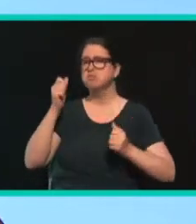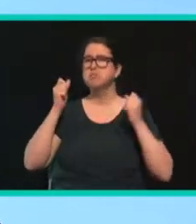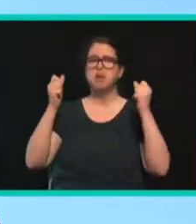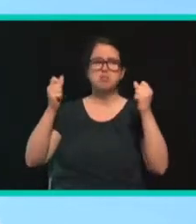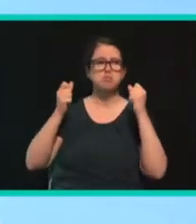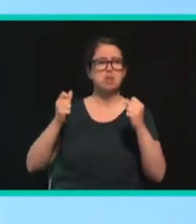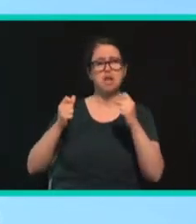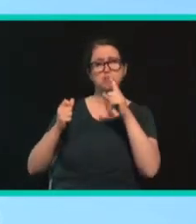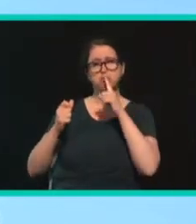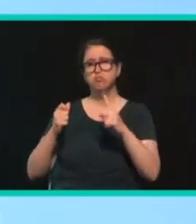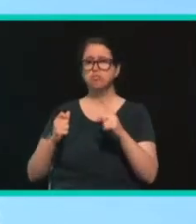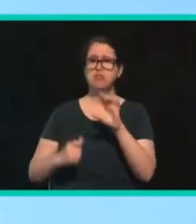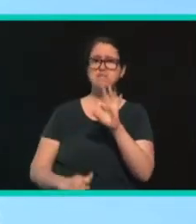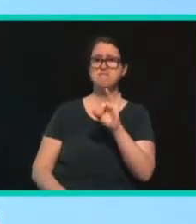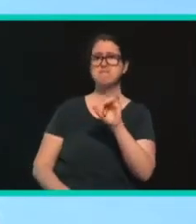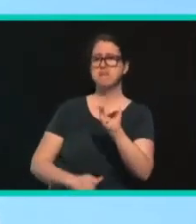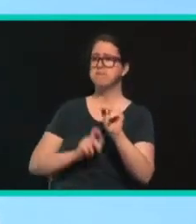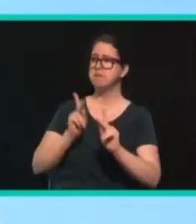Because